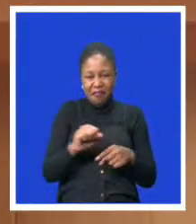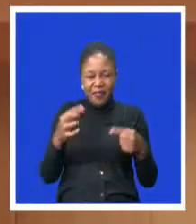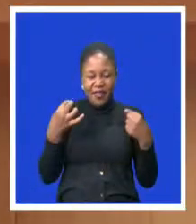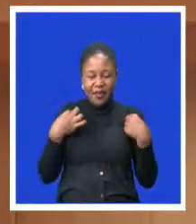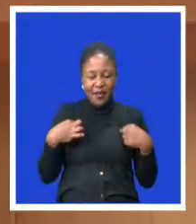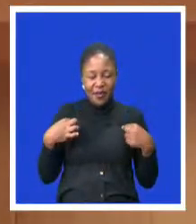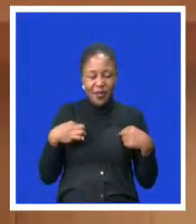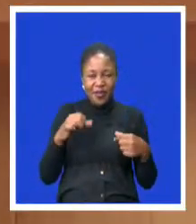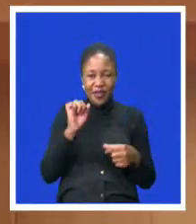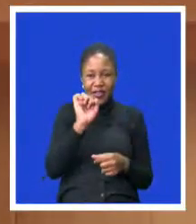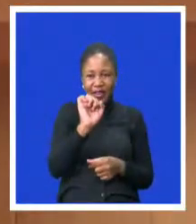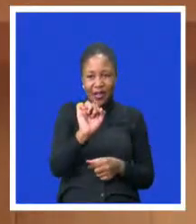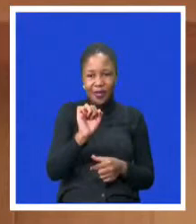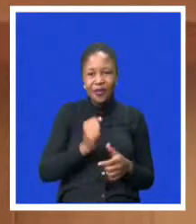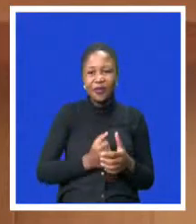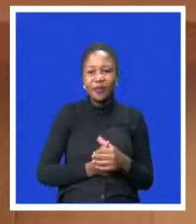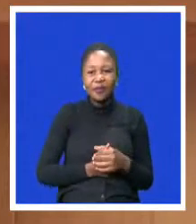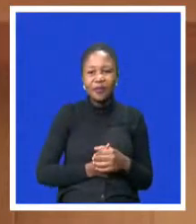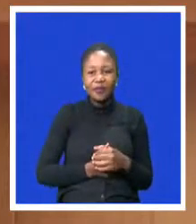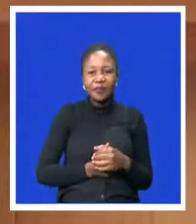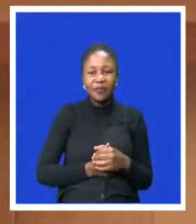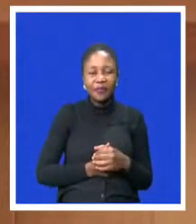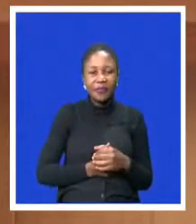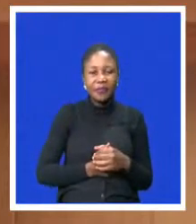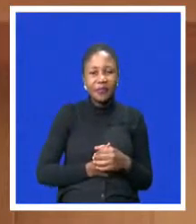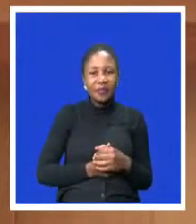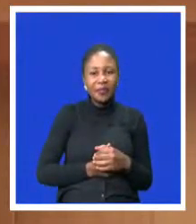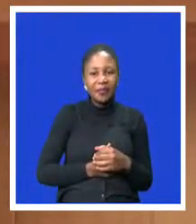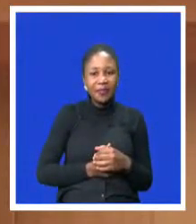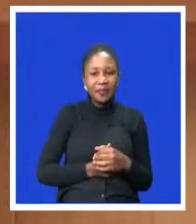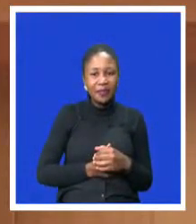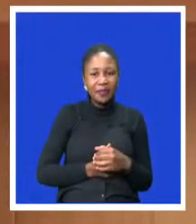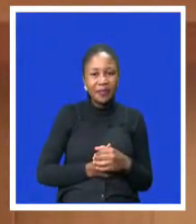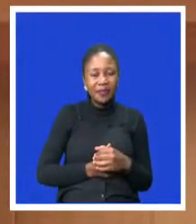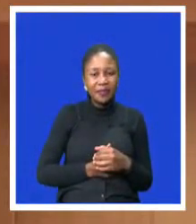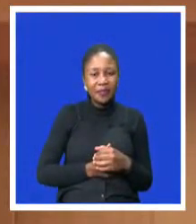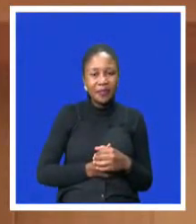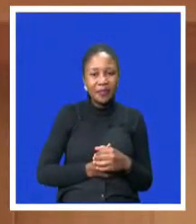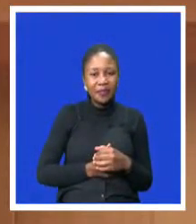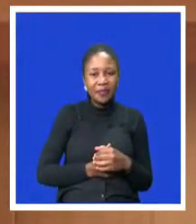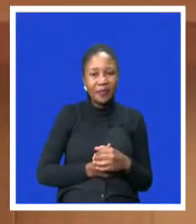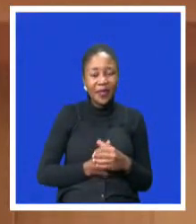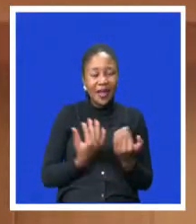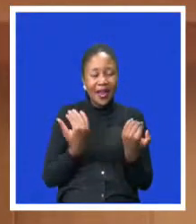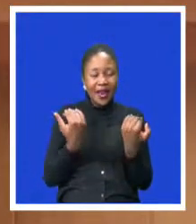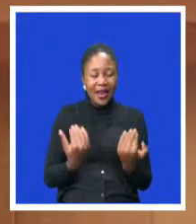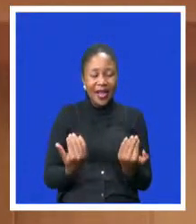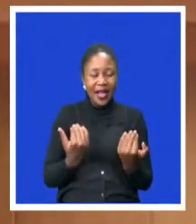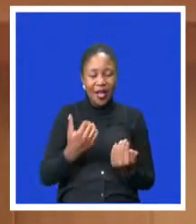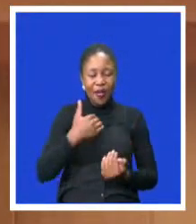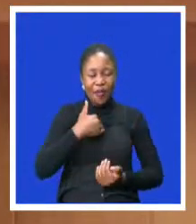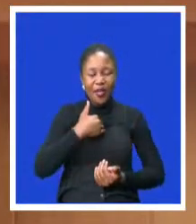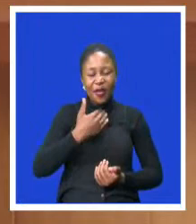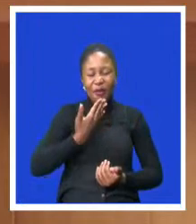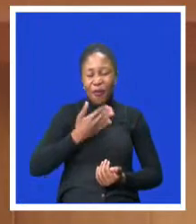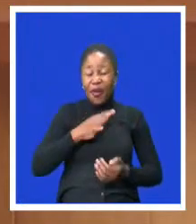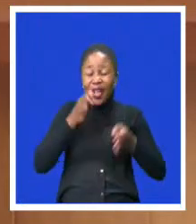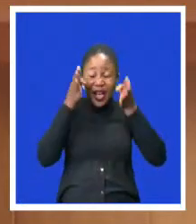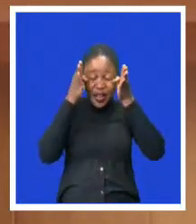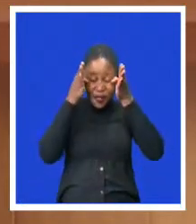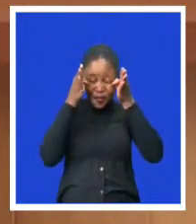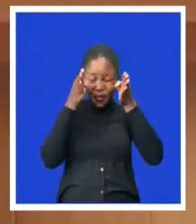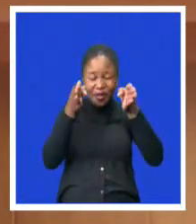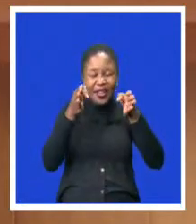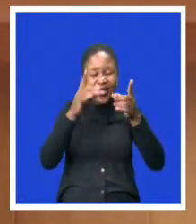Now, dear Lena, let us focus on the sentences now. The types of